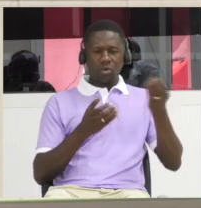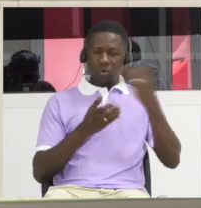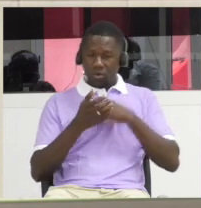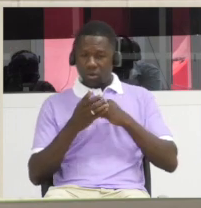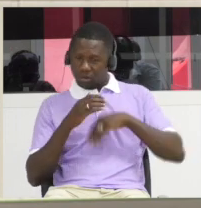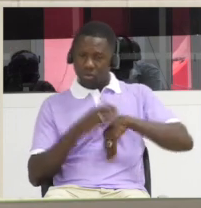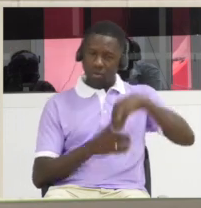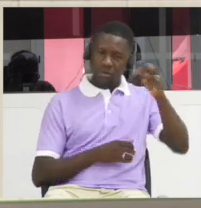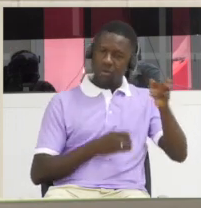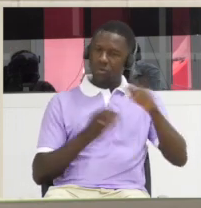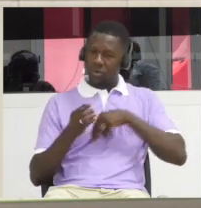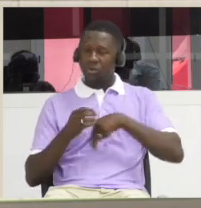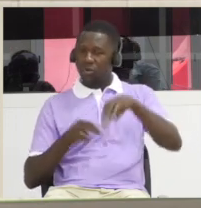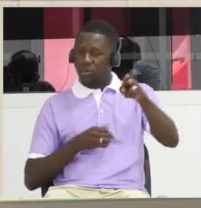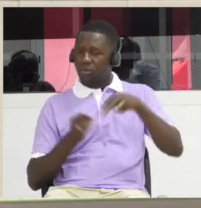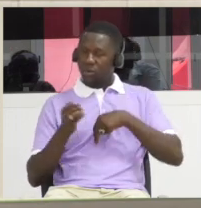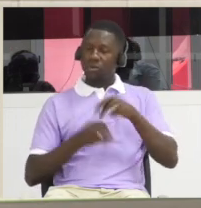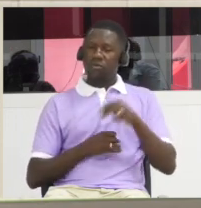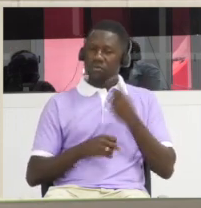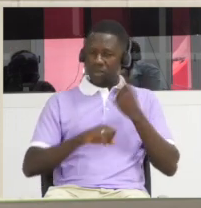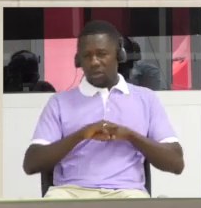from time to time. I think